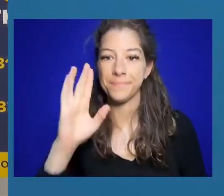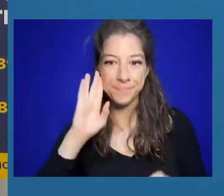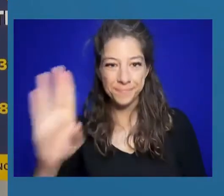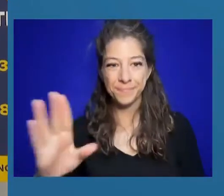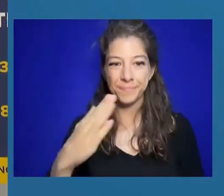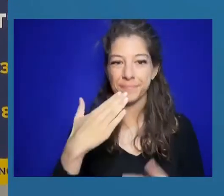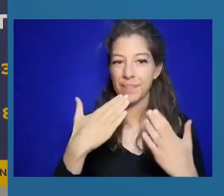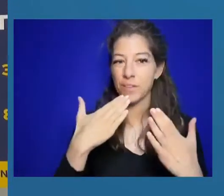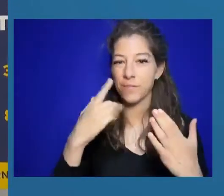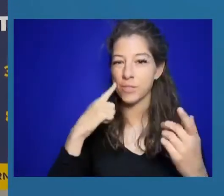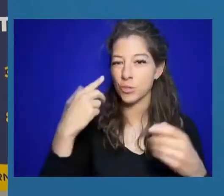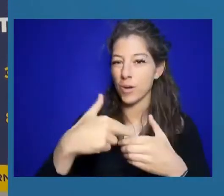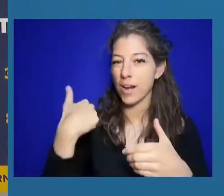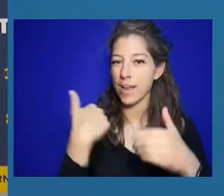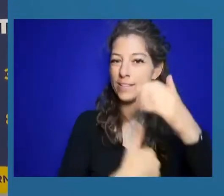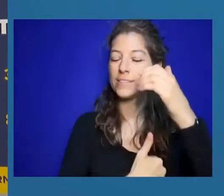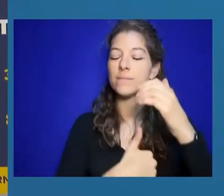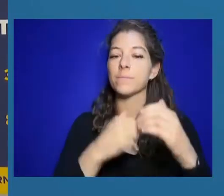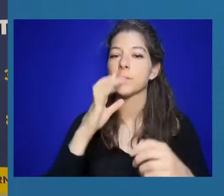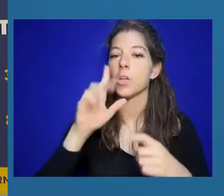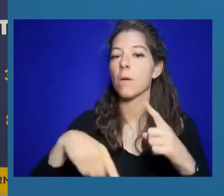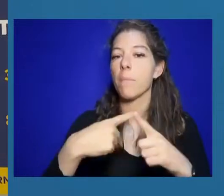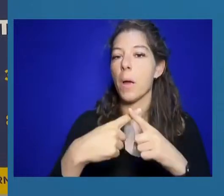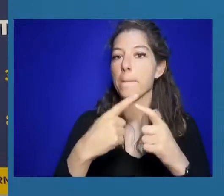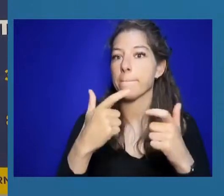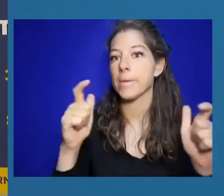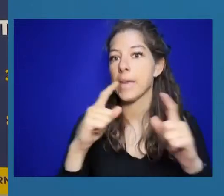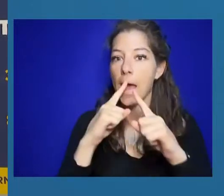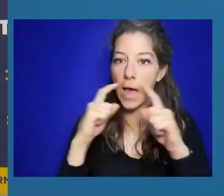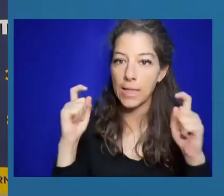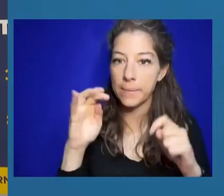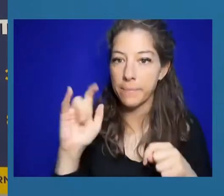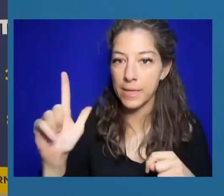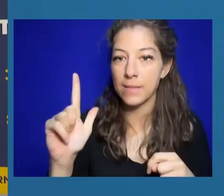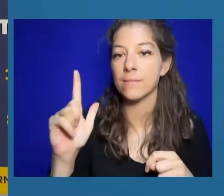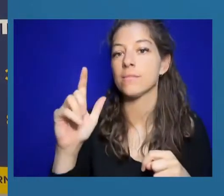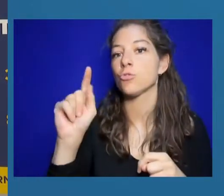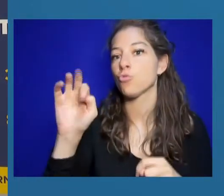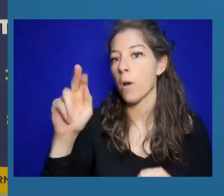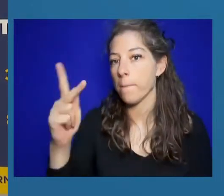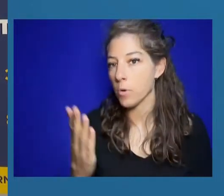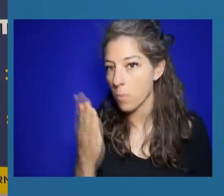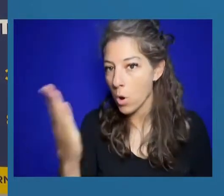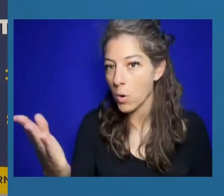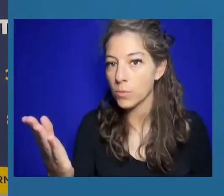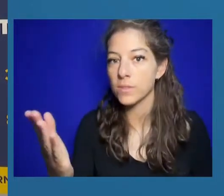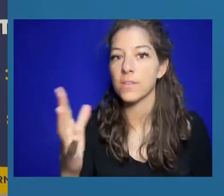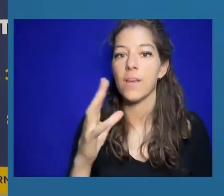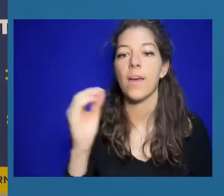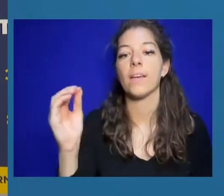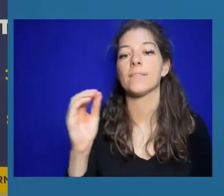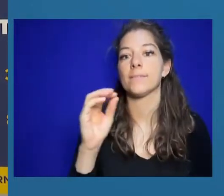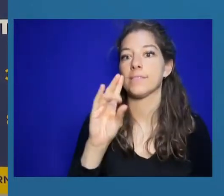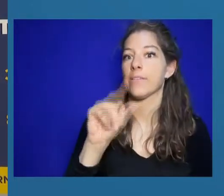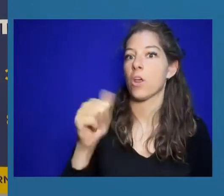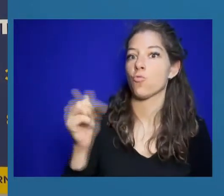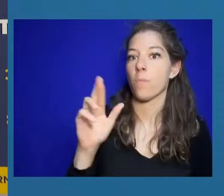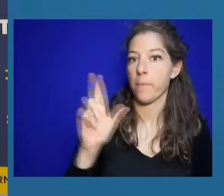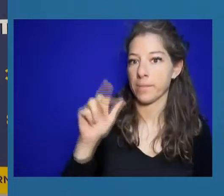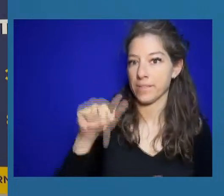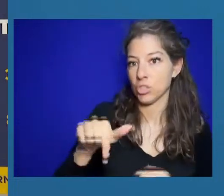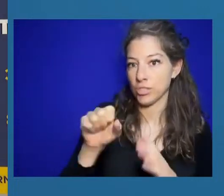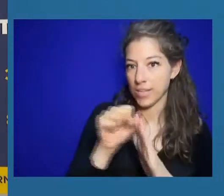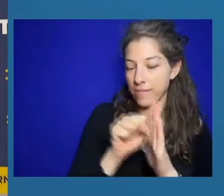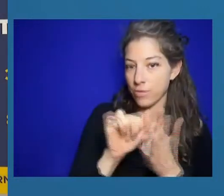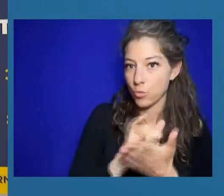by President Trump and supported by 7 Republican members of Congress here in the state of New York that became law. And we need to make sure that all the